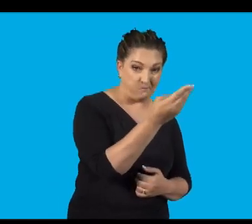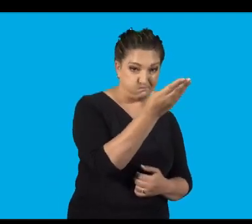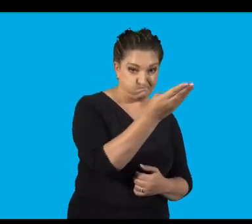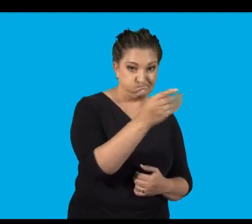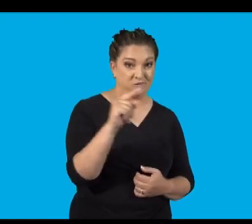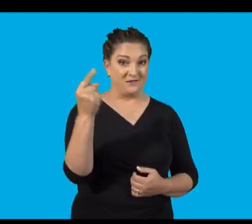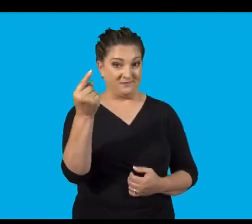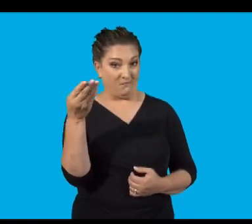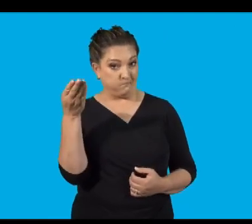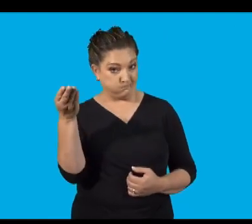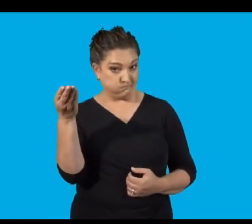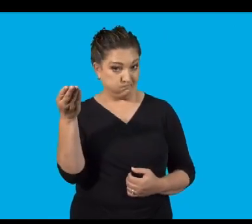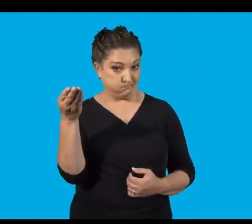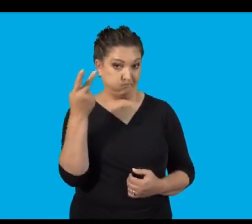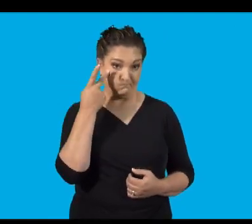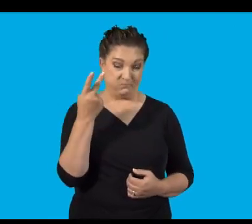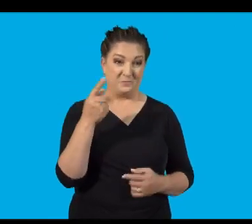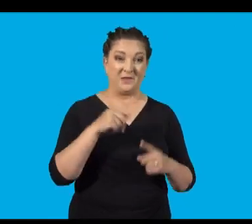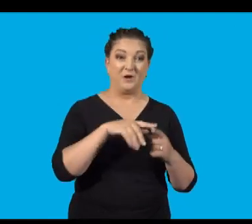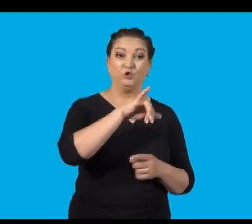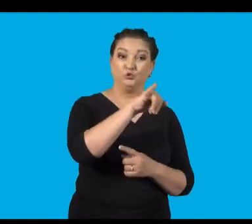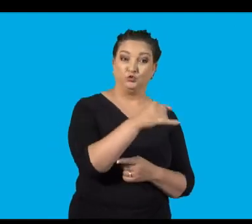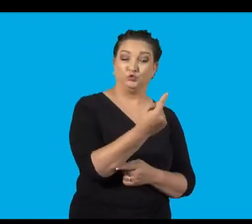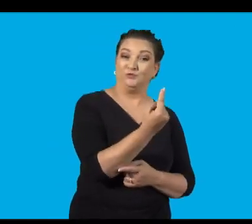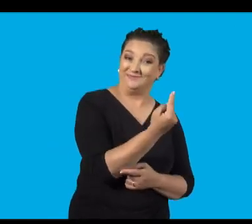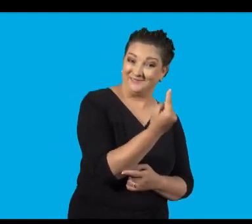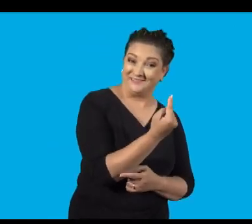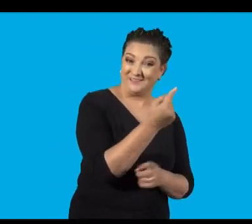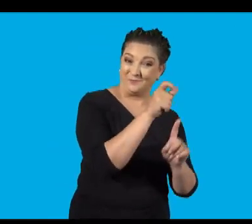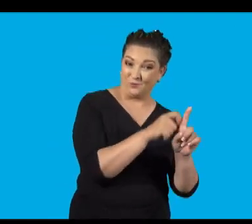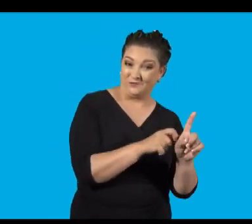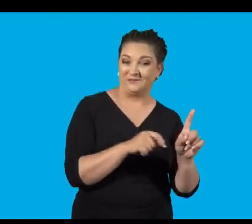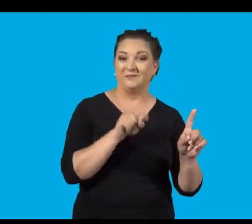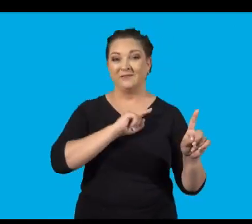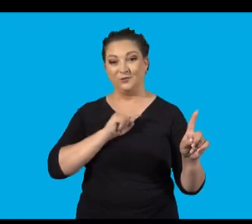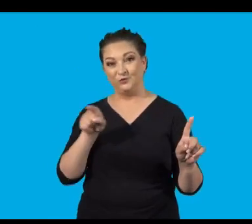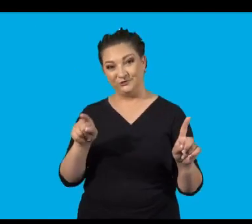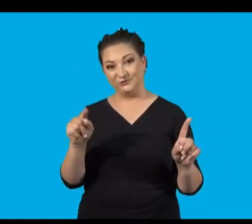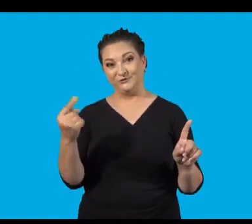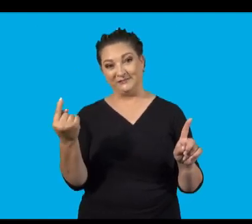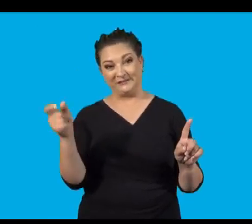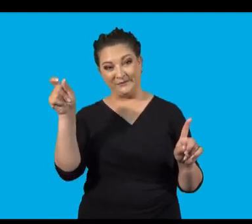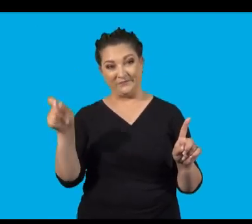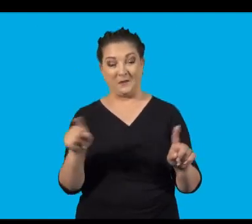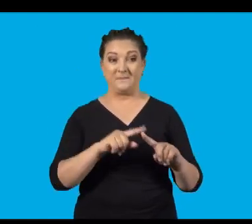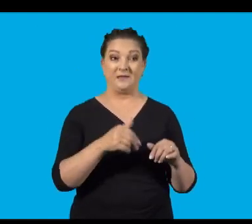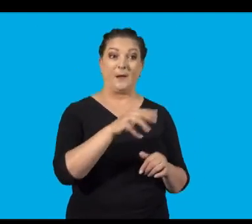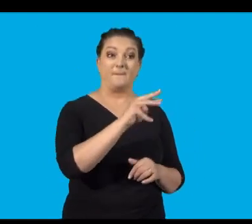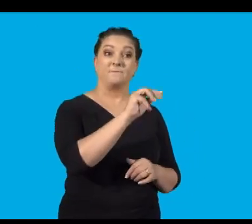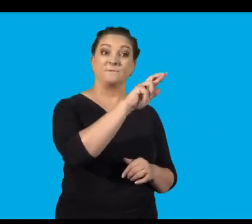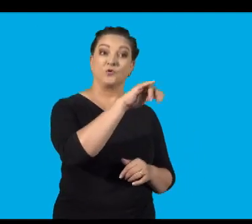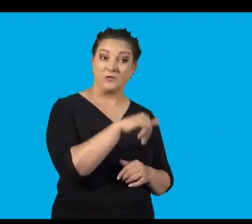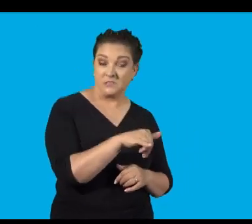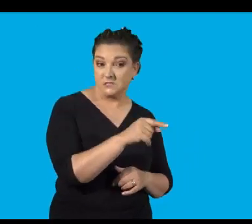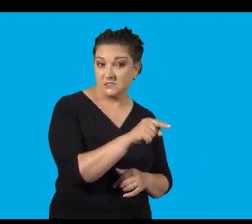singular, singular there as well. John, singular, so we go singular for he. But